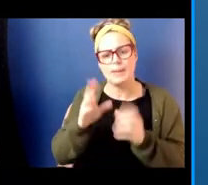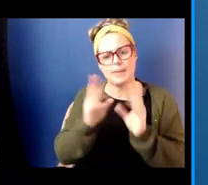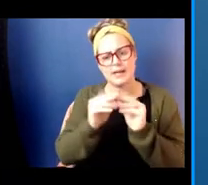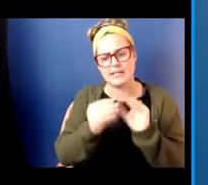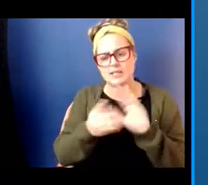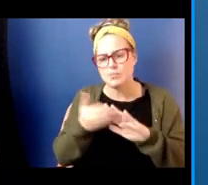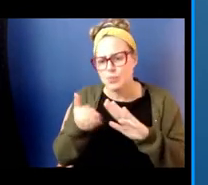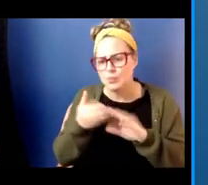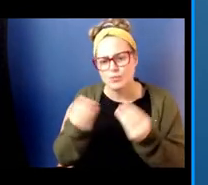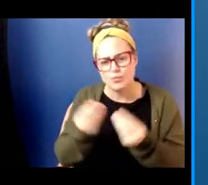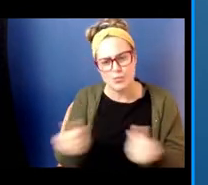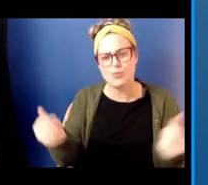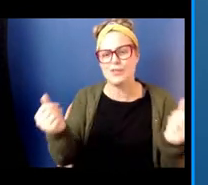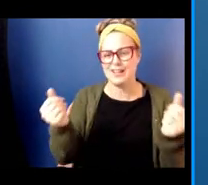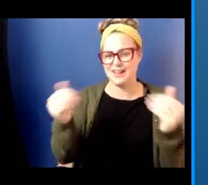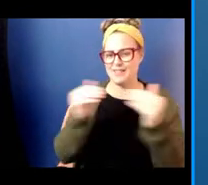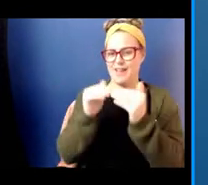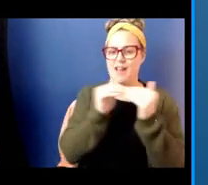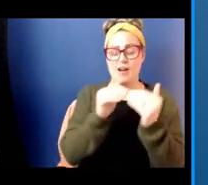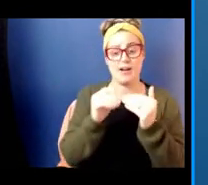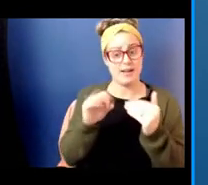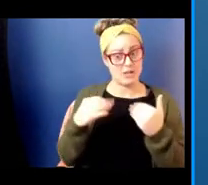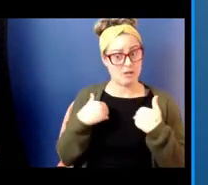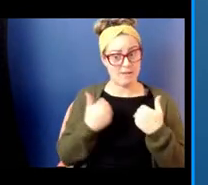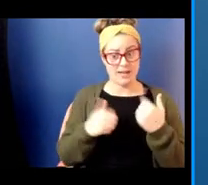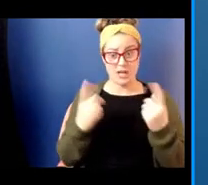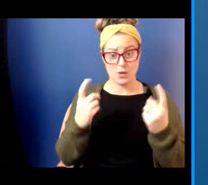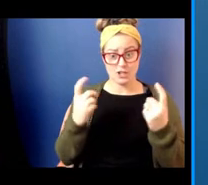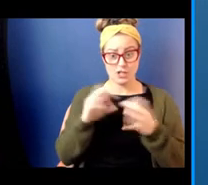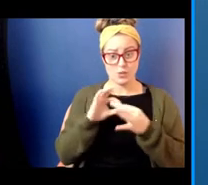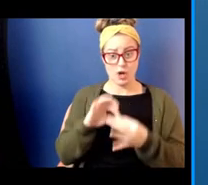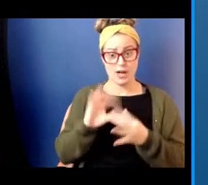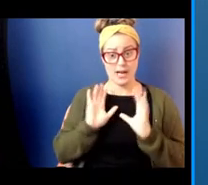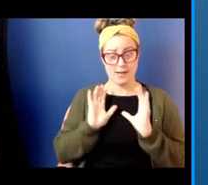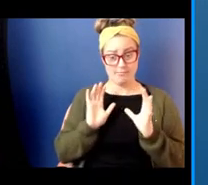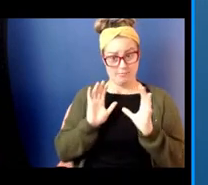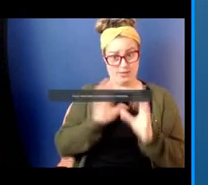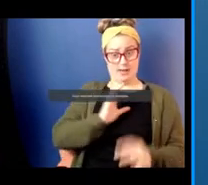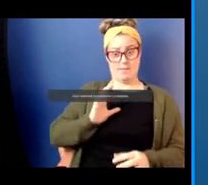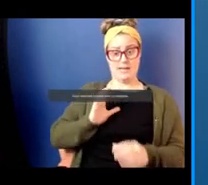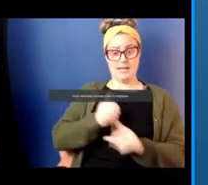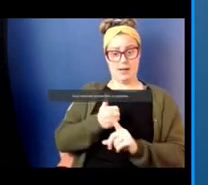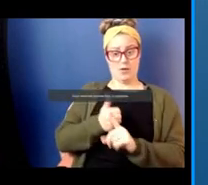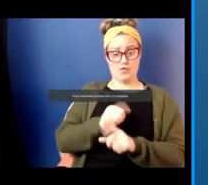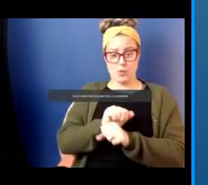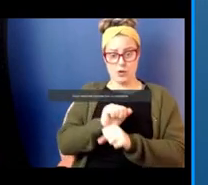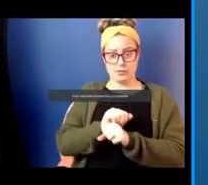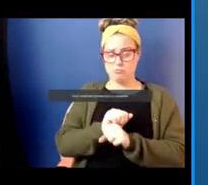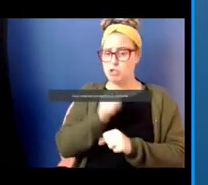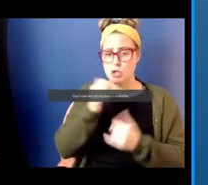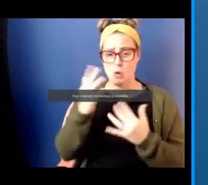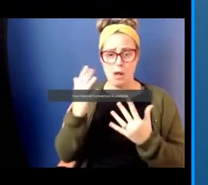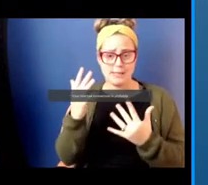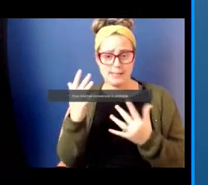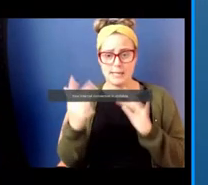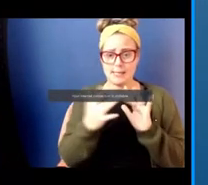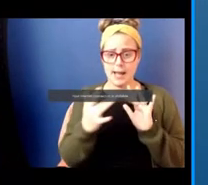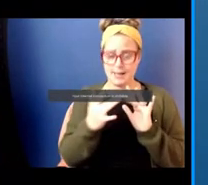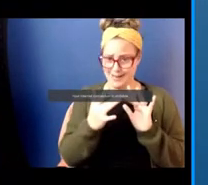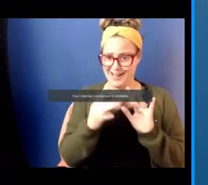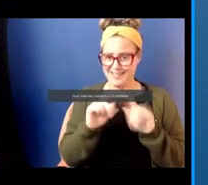please don't hesitate to contact our team mignon thank you thank you Jim